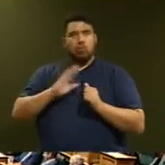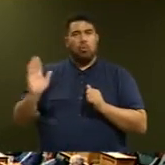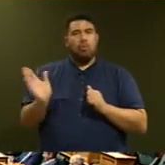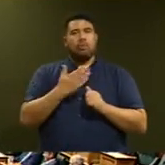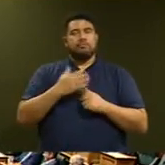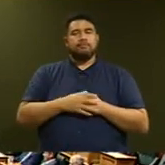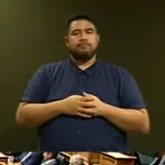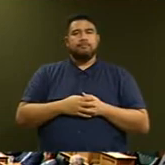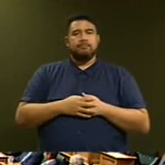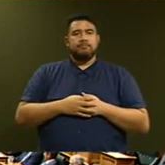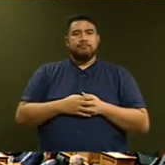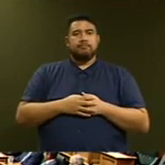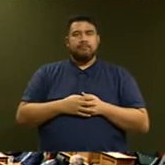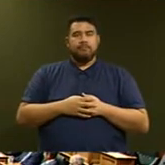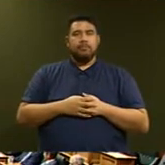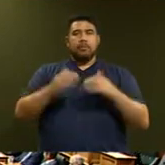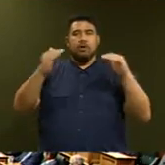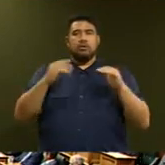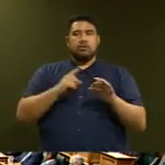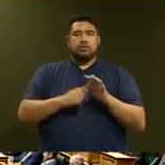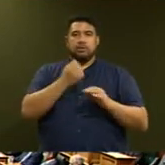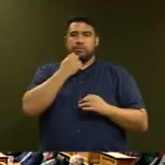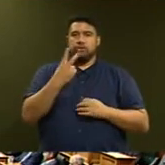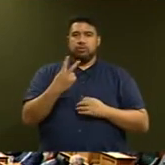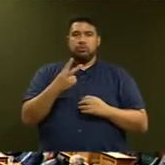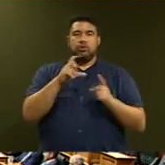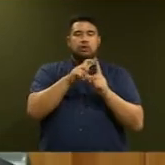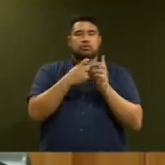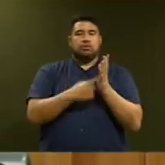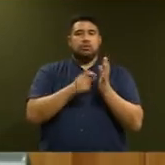Question number two, Dr. Deborah Russell. My question is to the